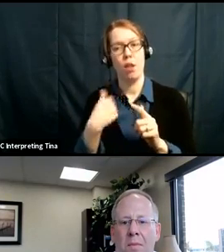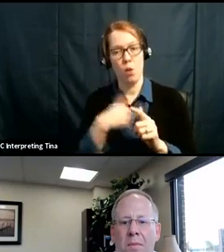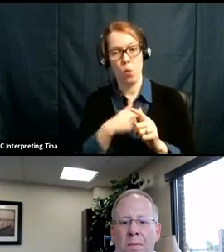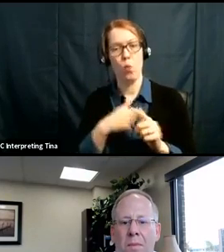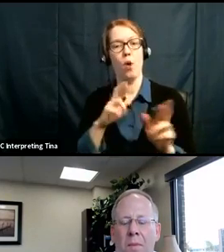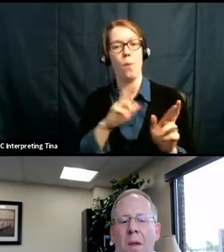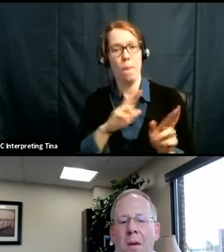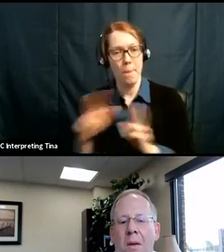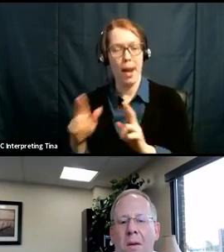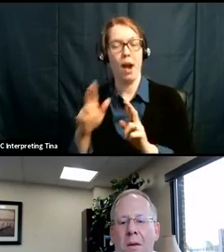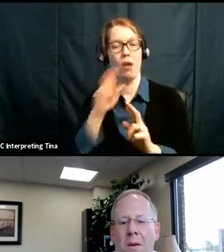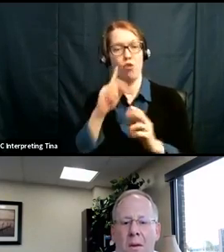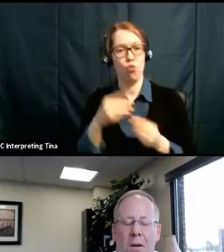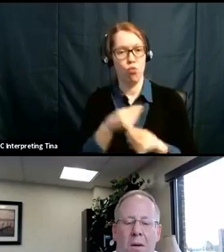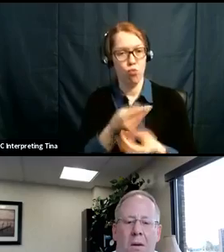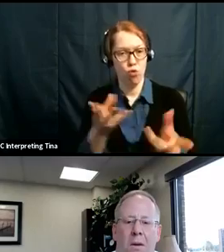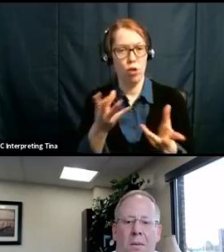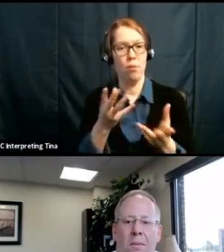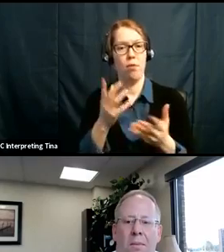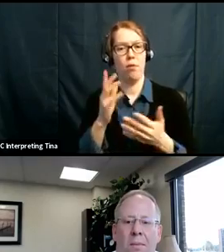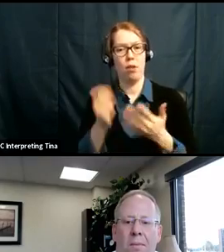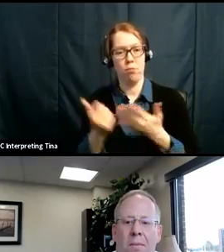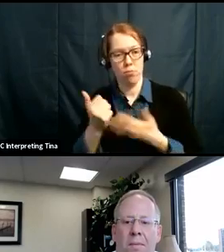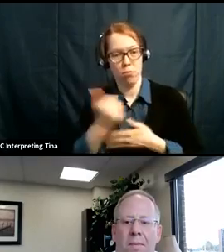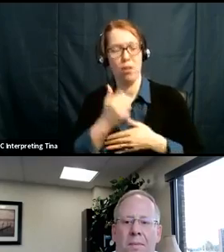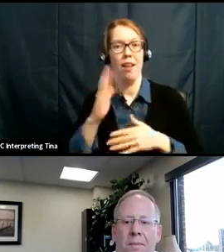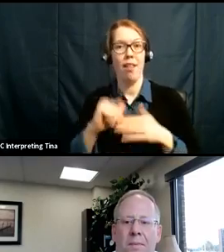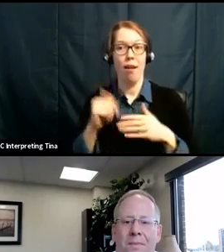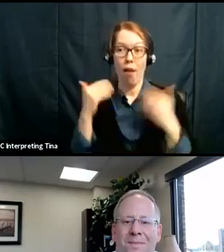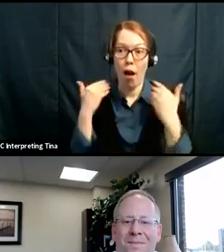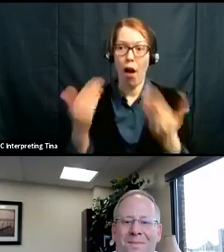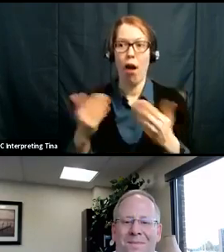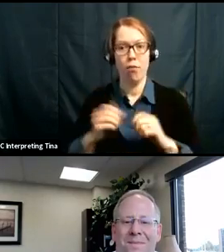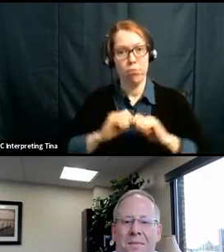and we're ready to distribute, rather than to just start those steps